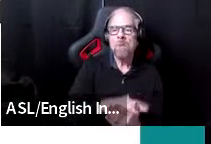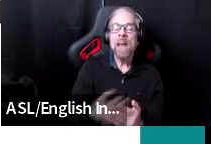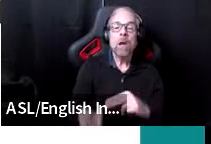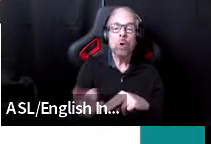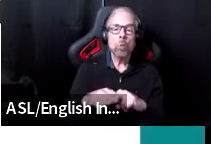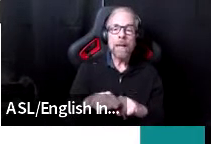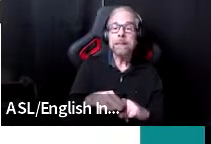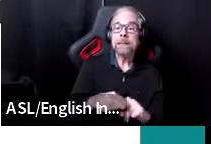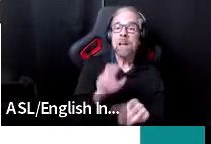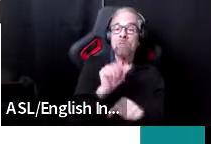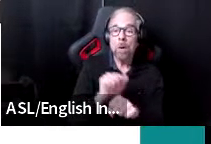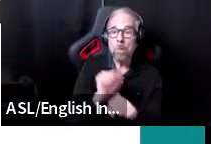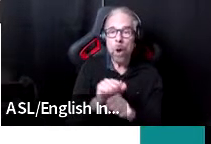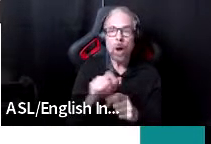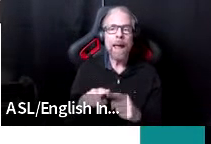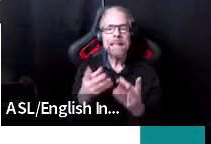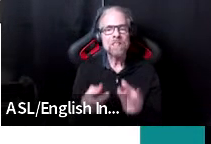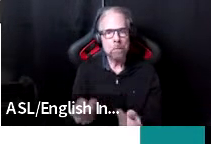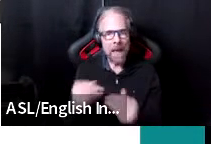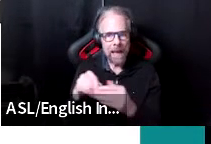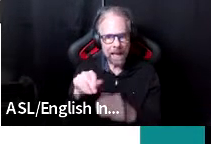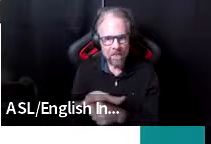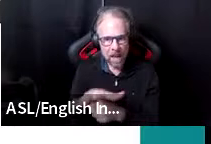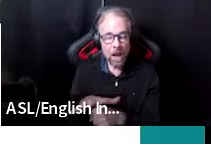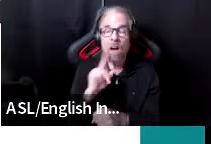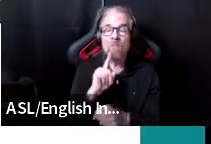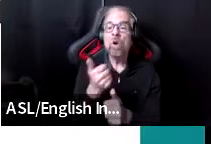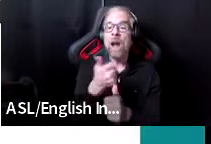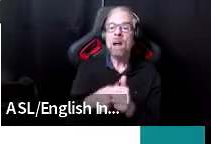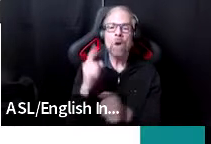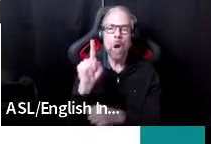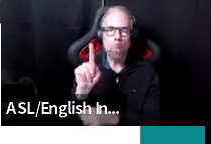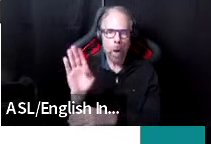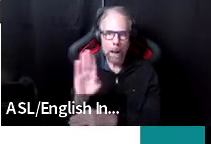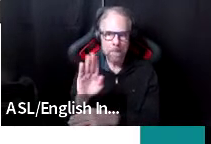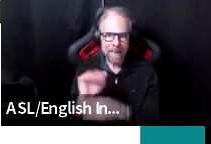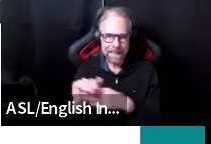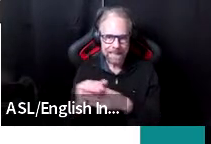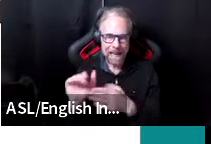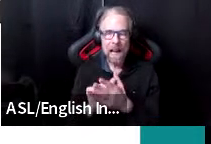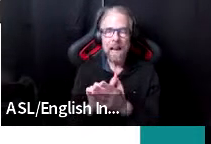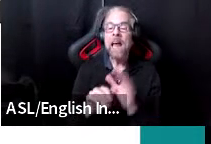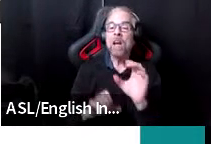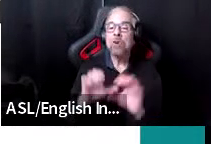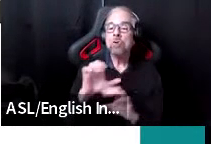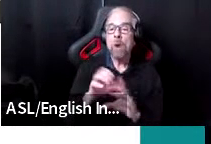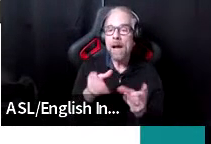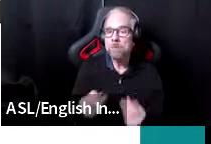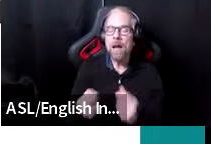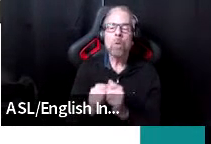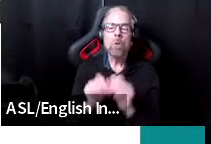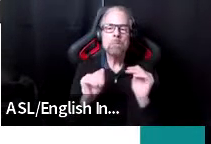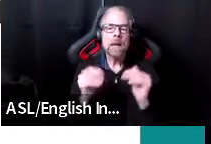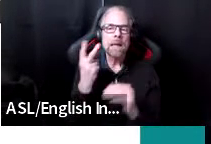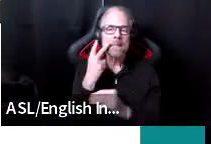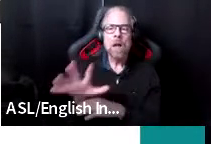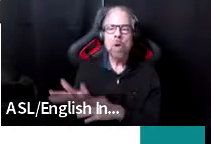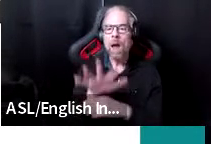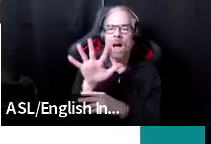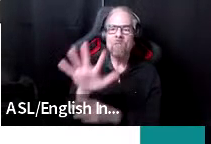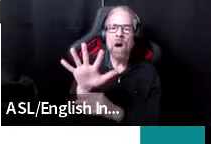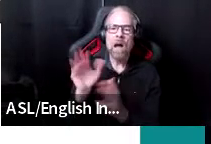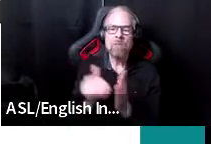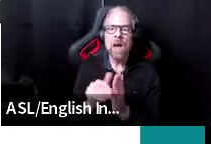and spending within the area. For every $1 billion in construction spent, we're expected to see approximately